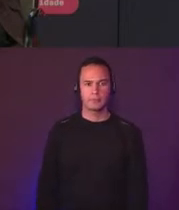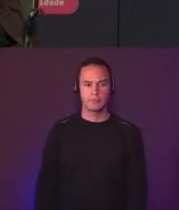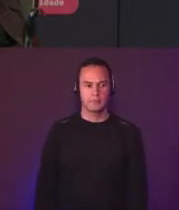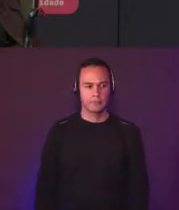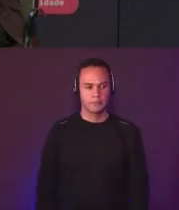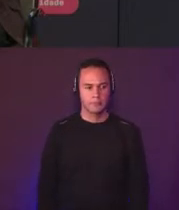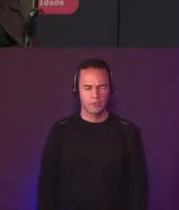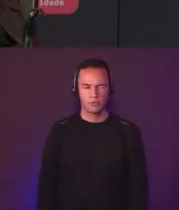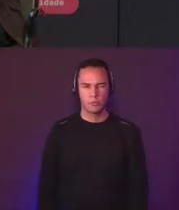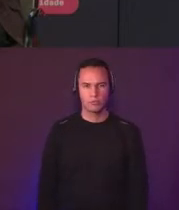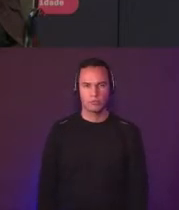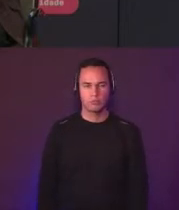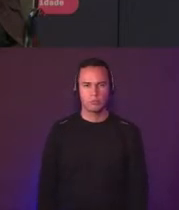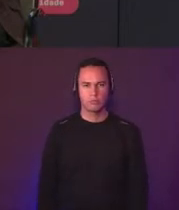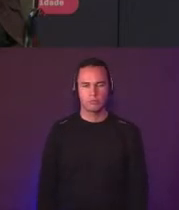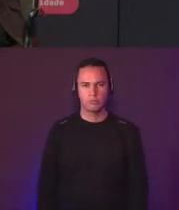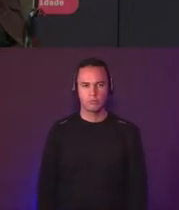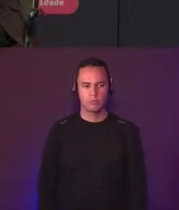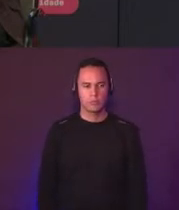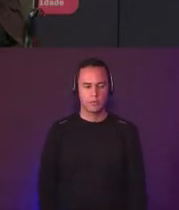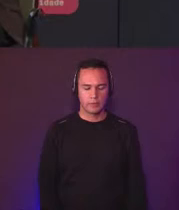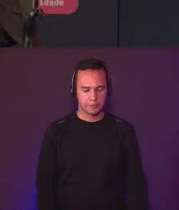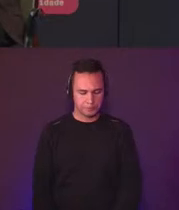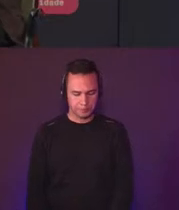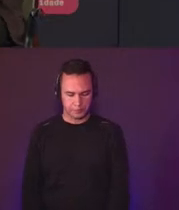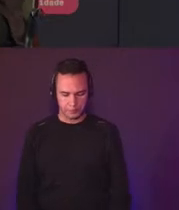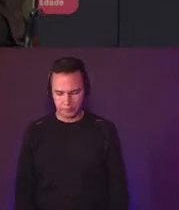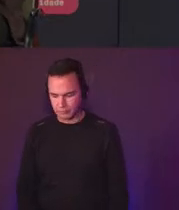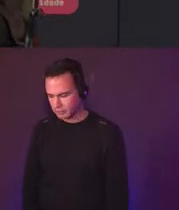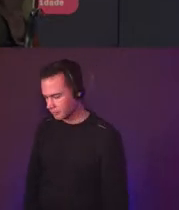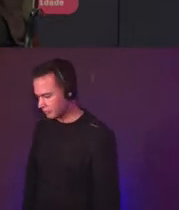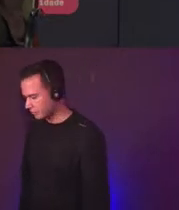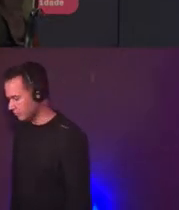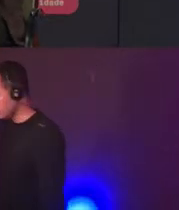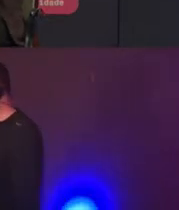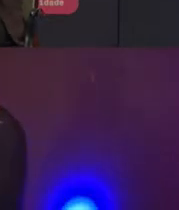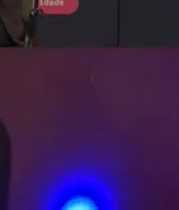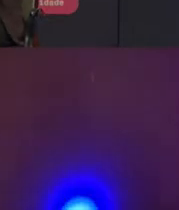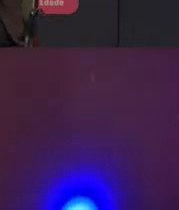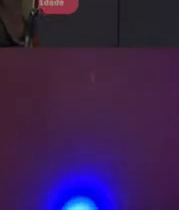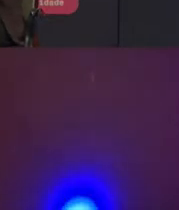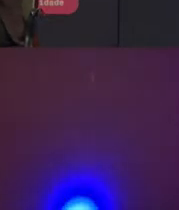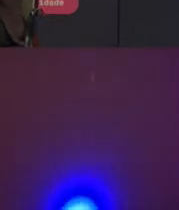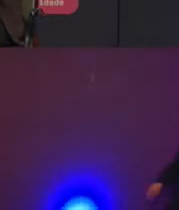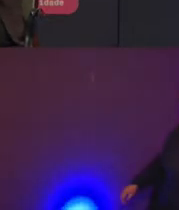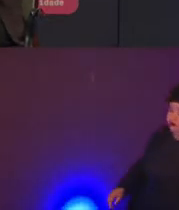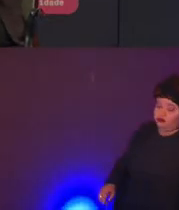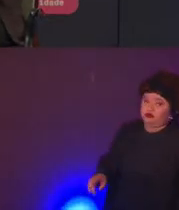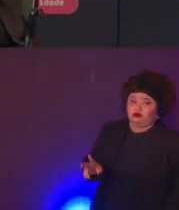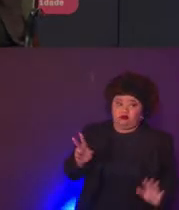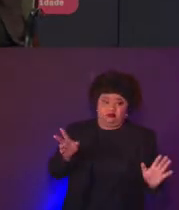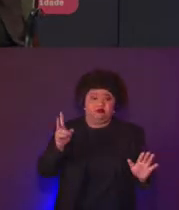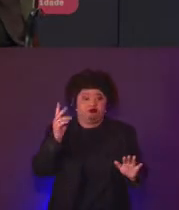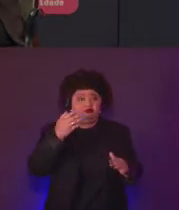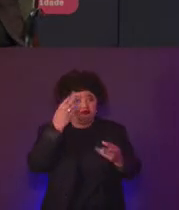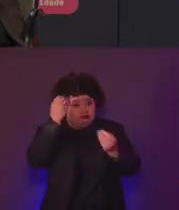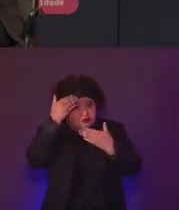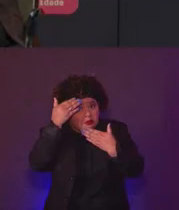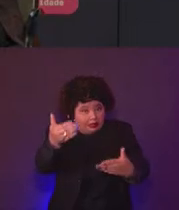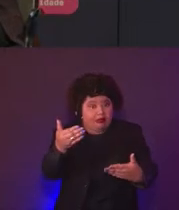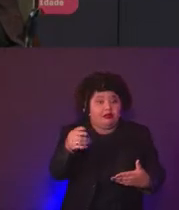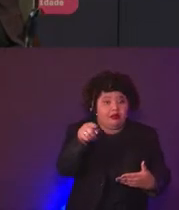was more important than the other. So it was just a no-brainer. Yeah. Well, thank you. Thank you. And the next